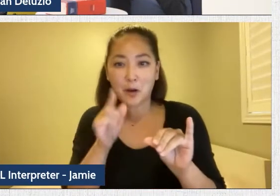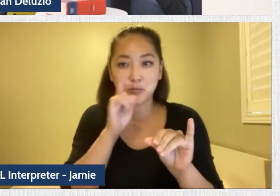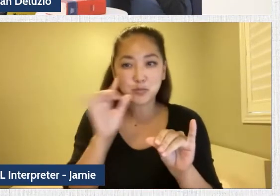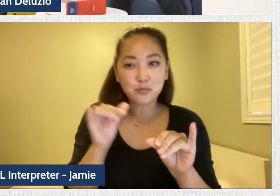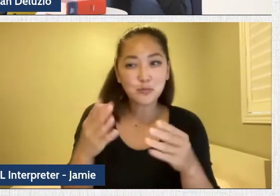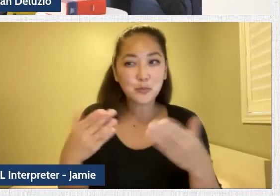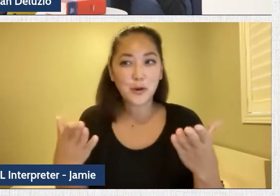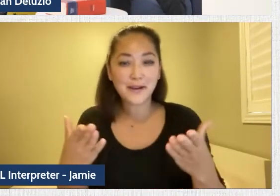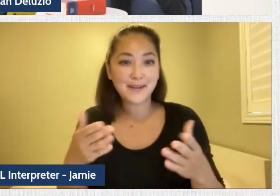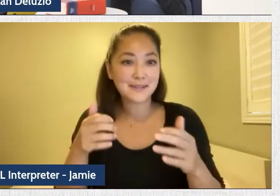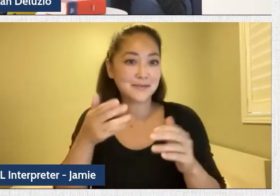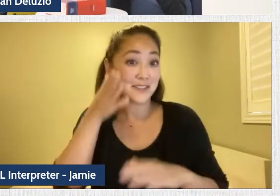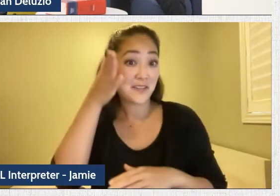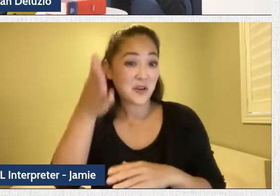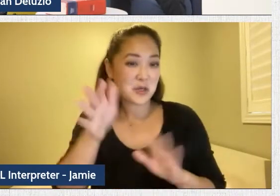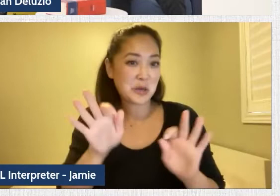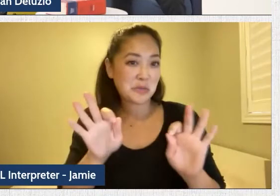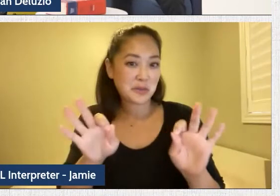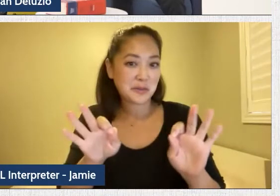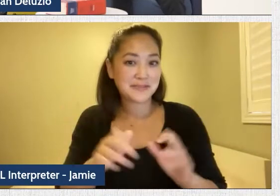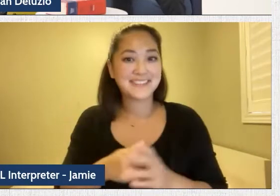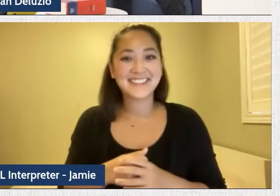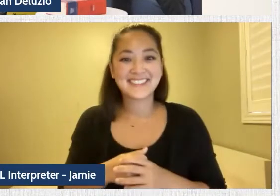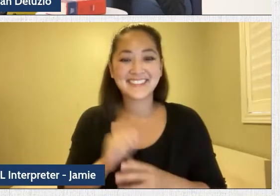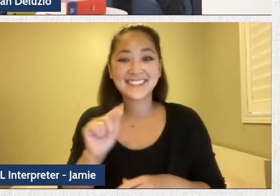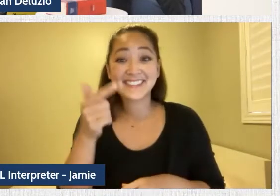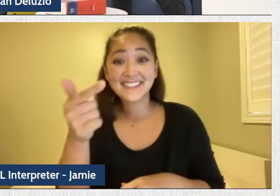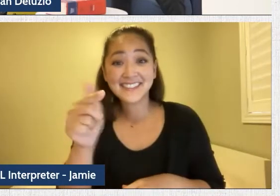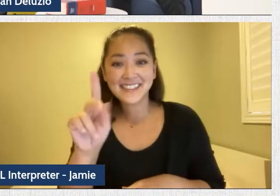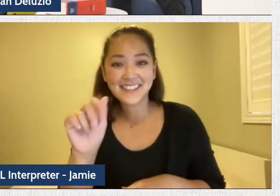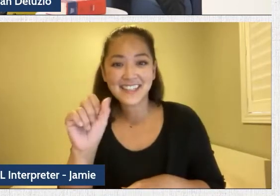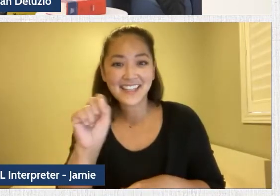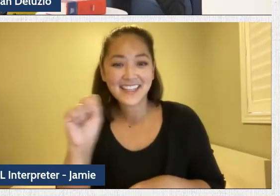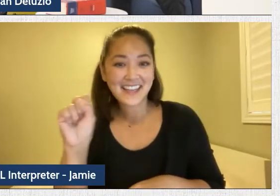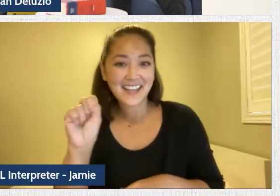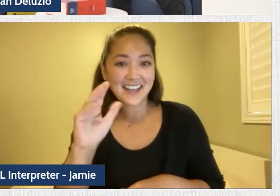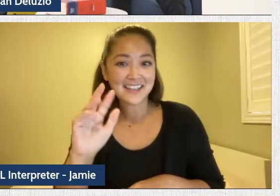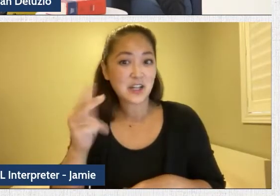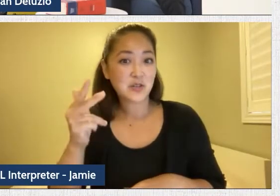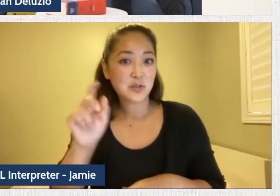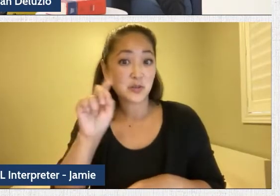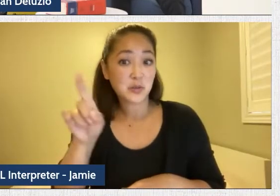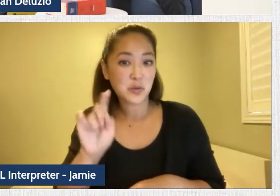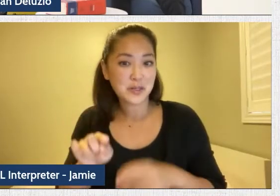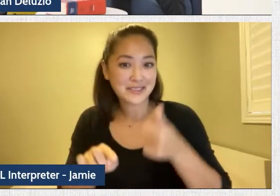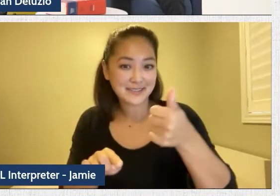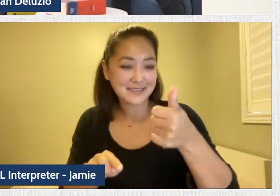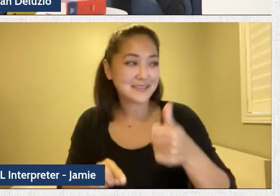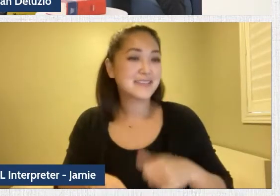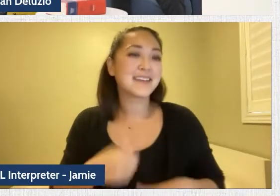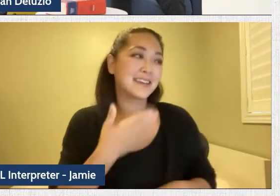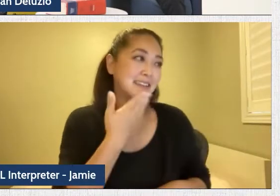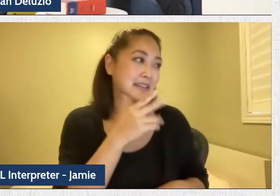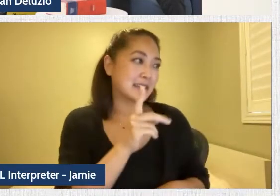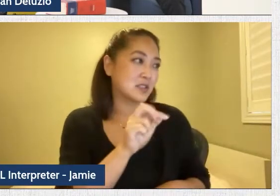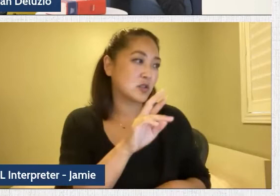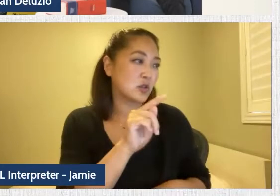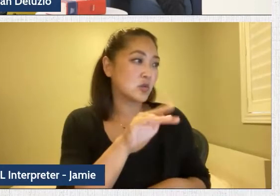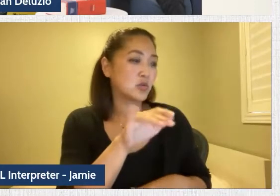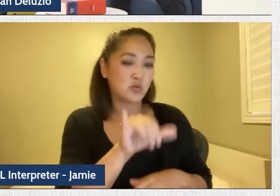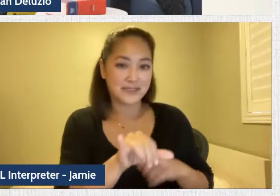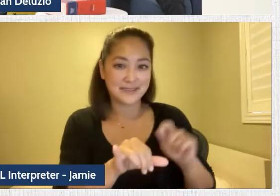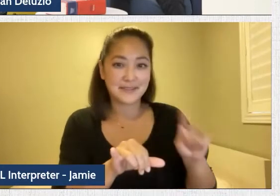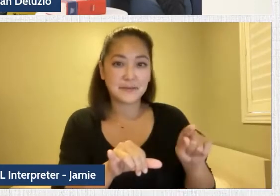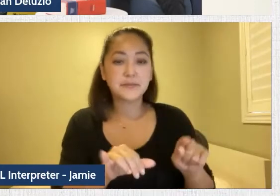future. Over to you, Kaz. Awesome. Thanks, Christy. So next is really,